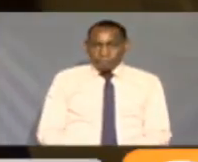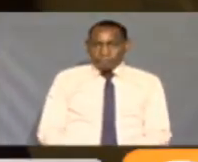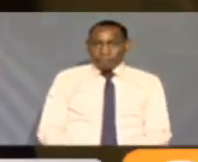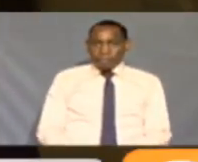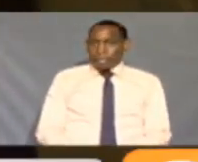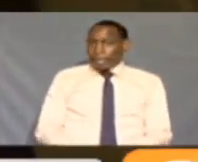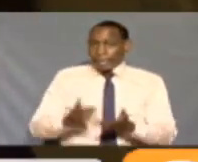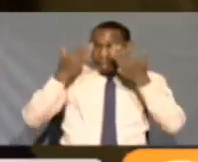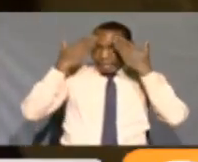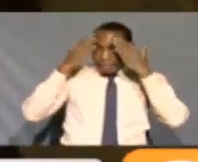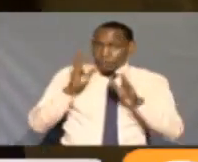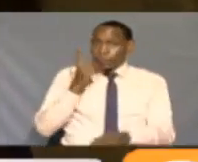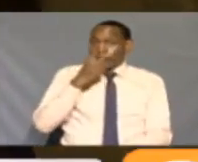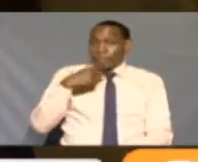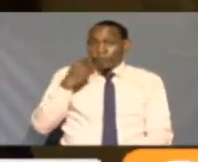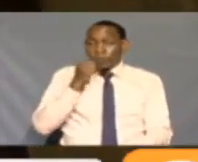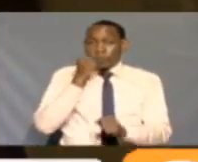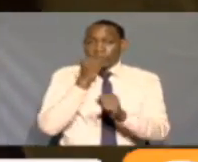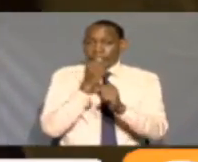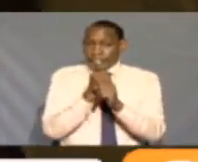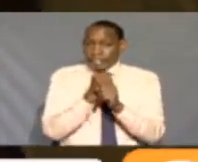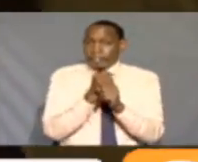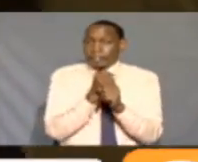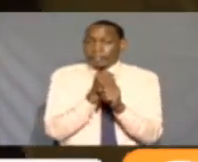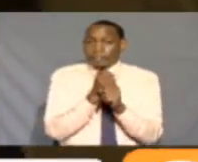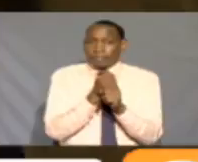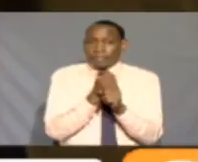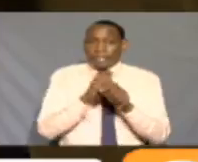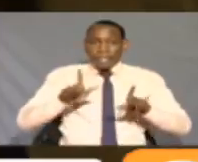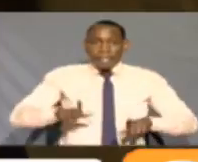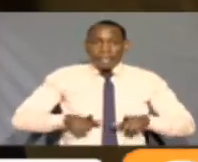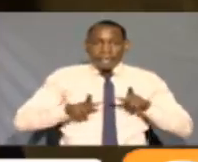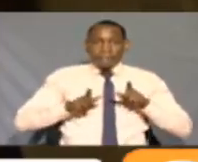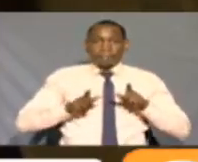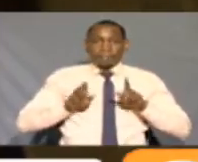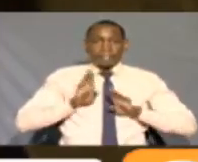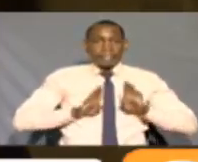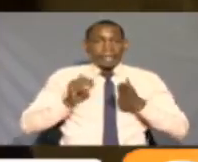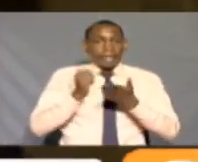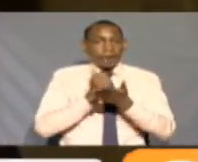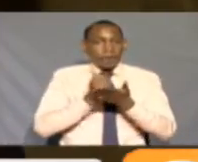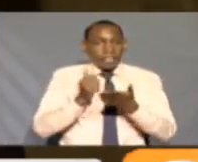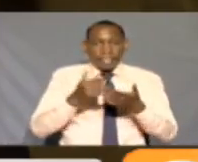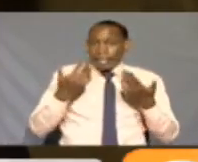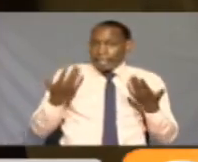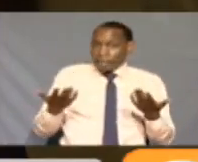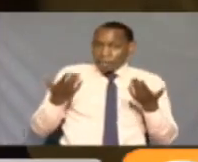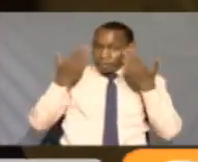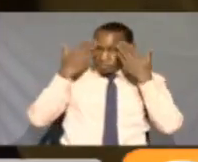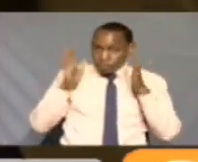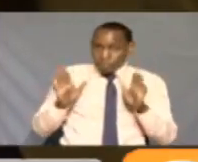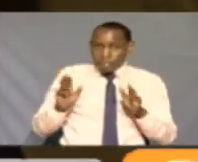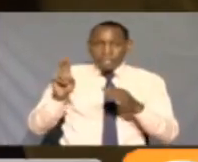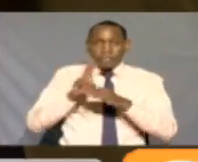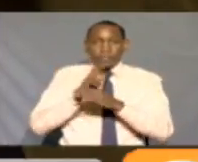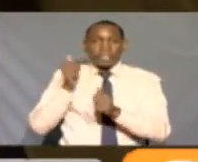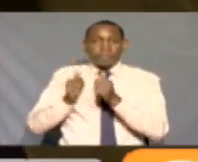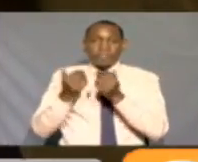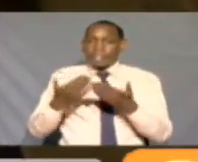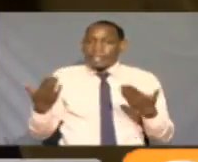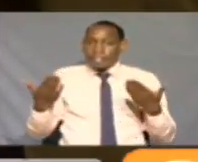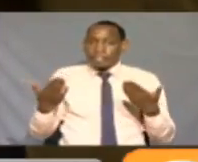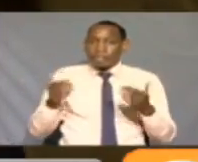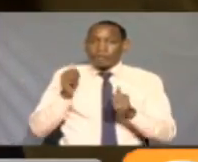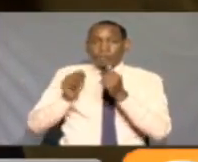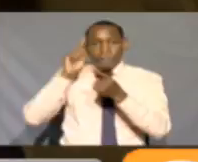We don't know who did these lifestyle audits, how, using what tools,